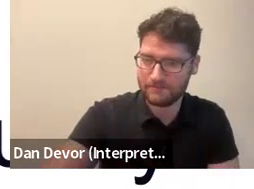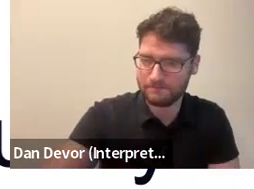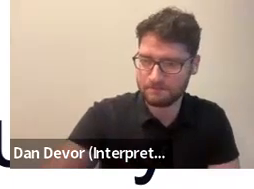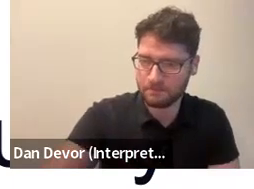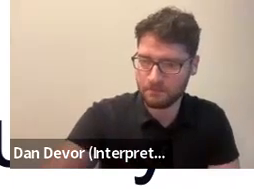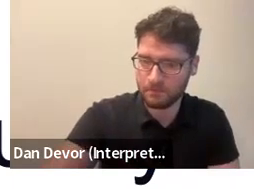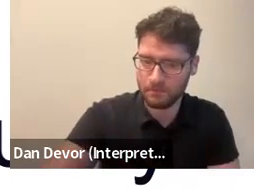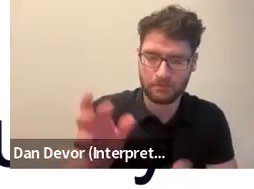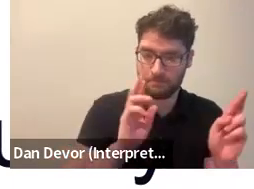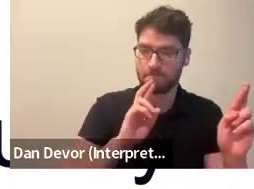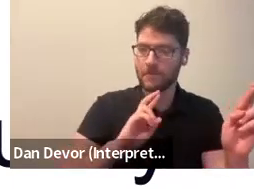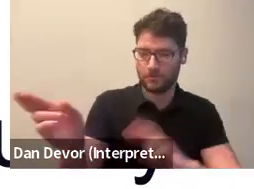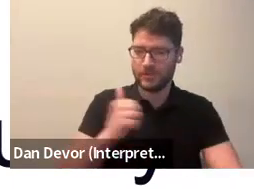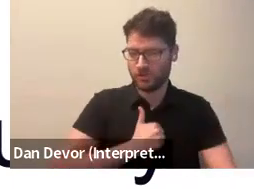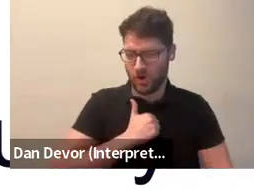All right.